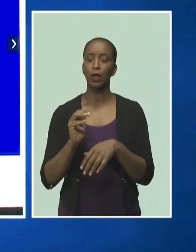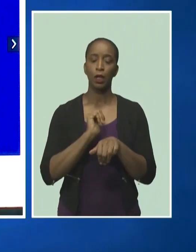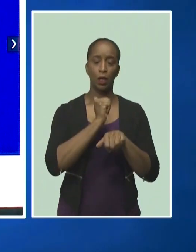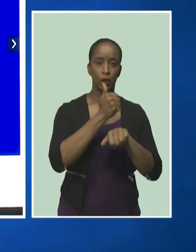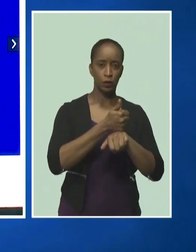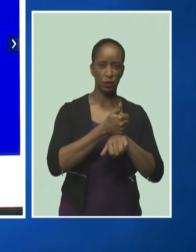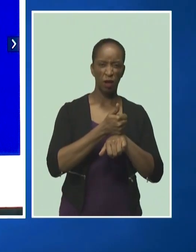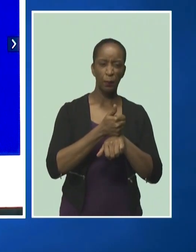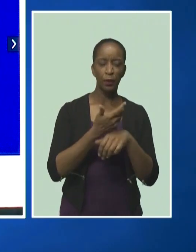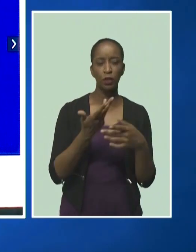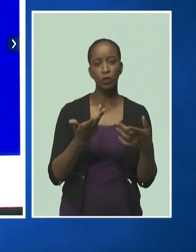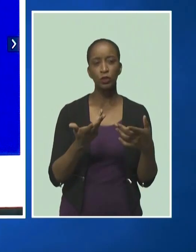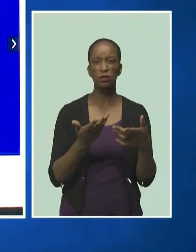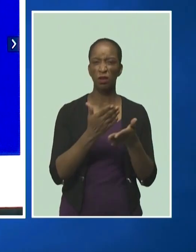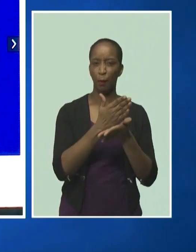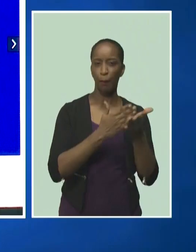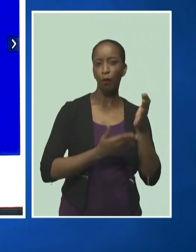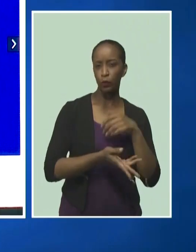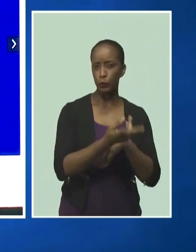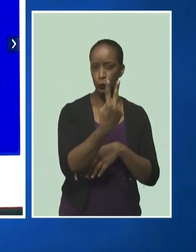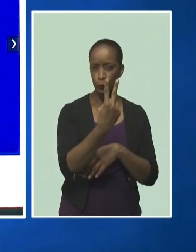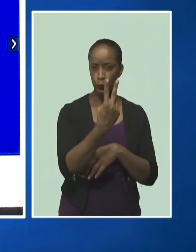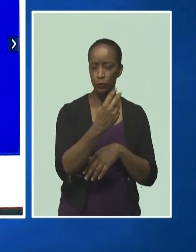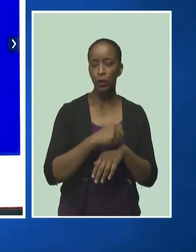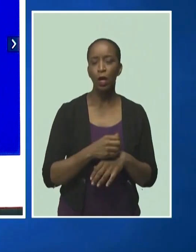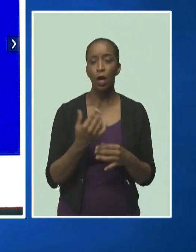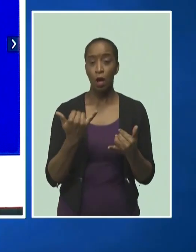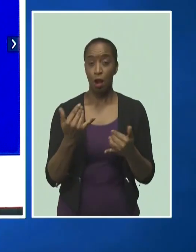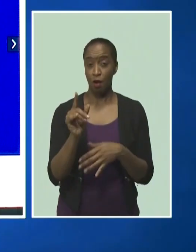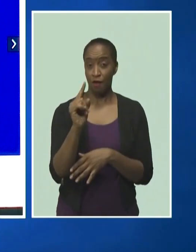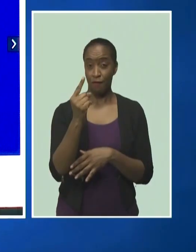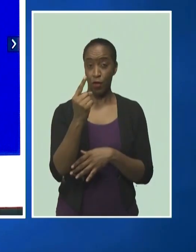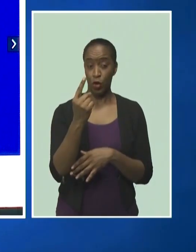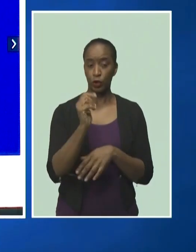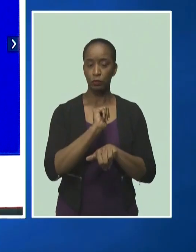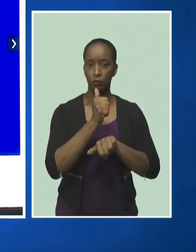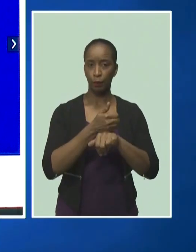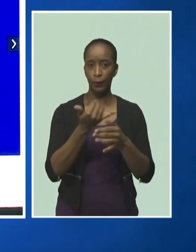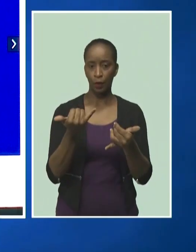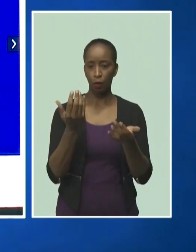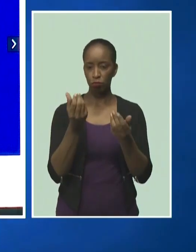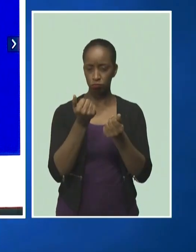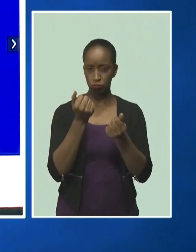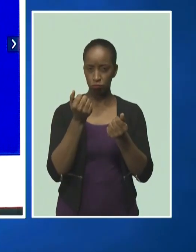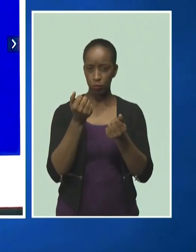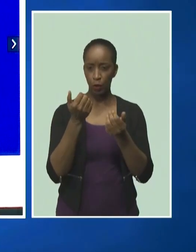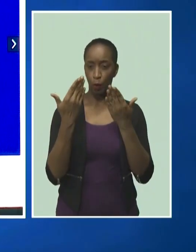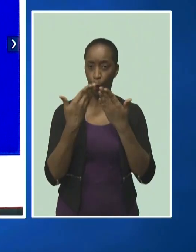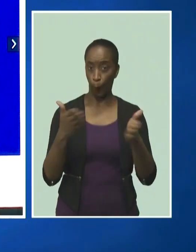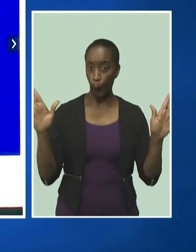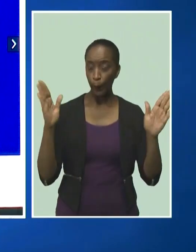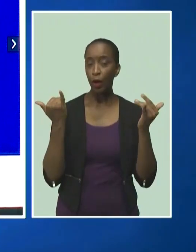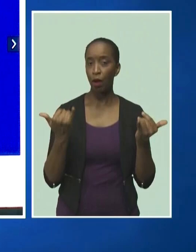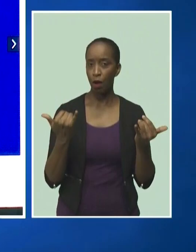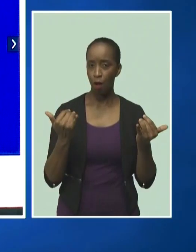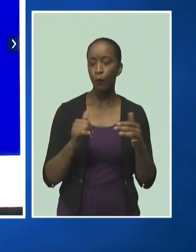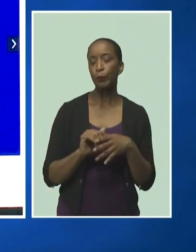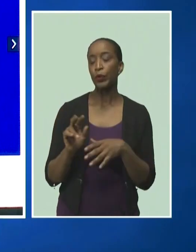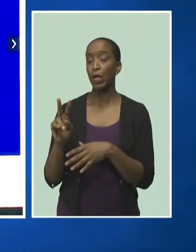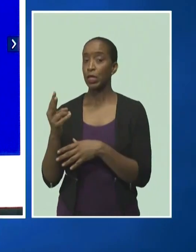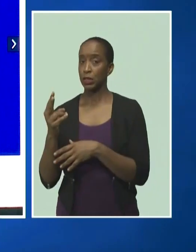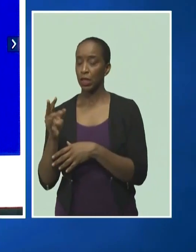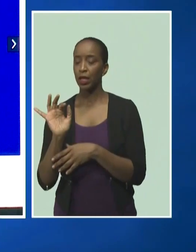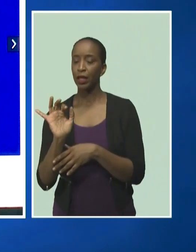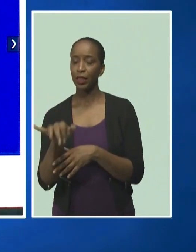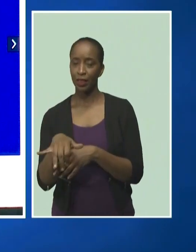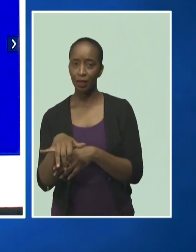website is in a two-phase approach. This is the first phase that we are launching today. The second phase will be a portal where we're going to have the